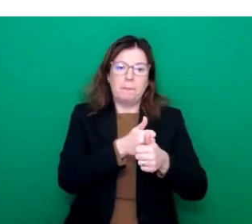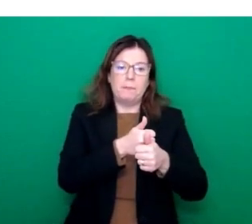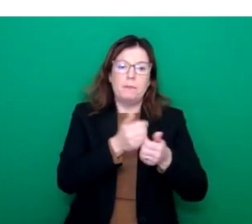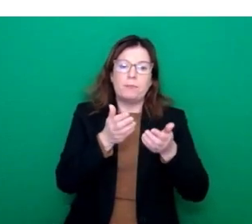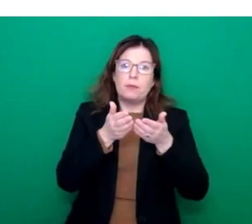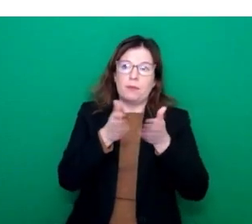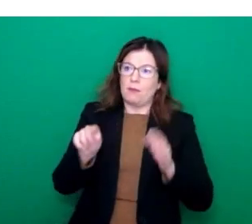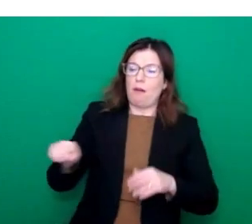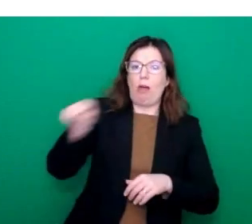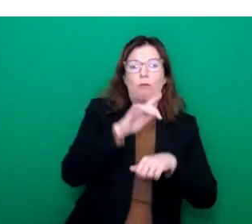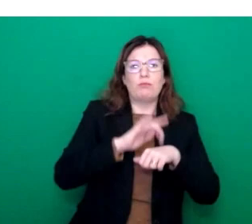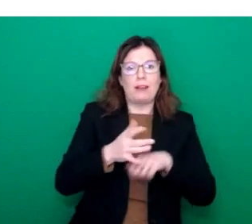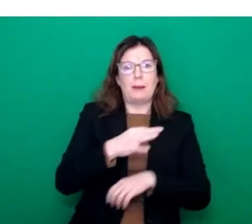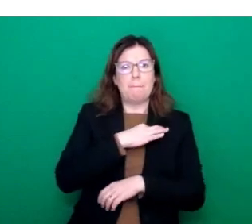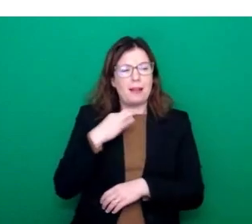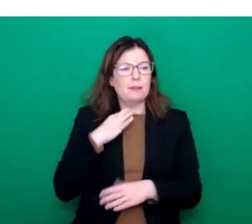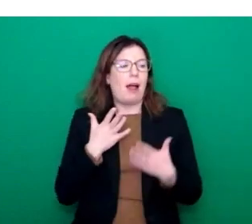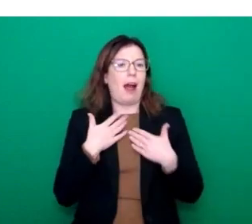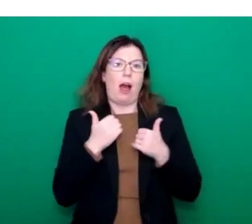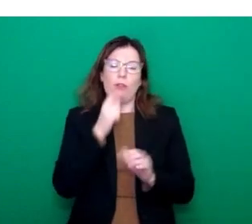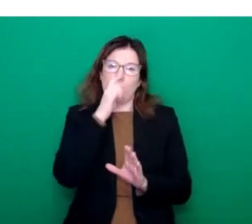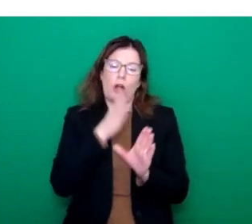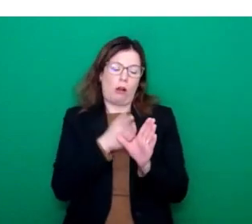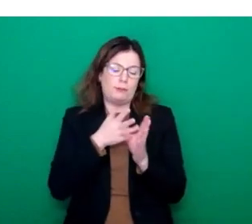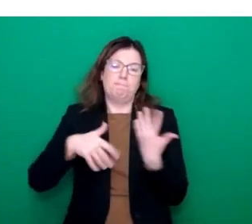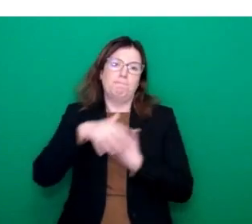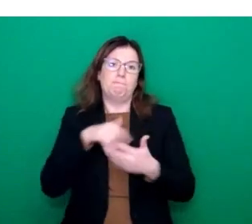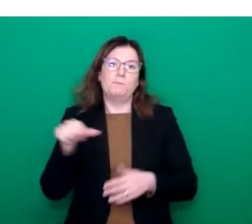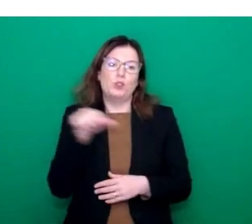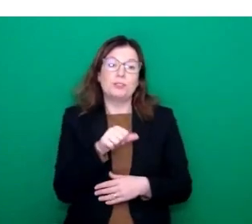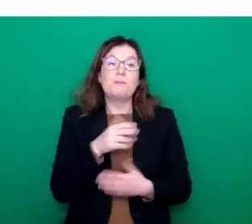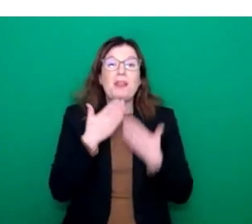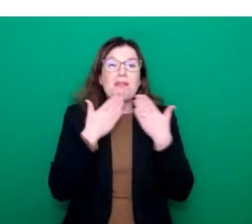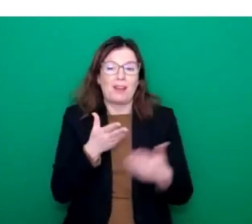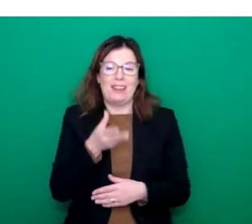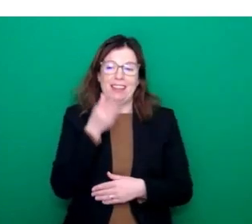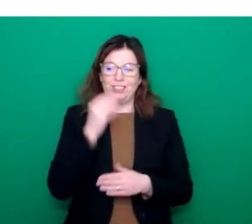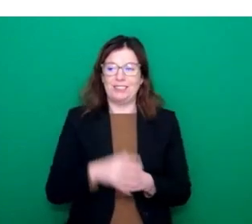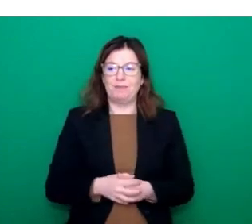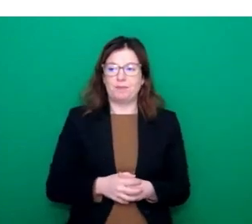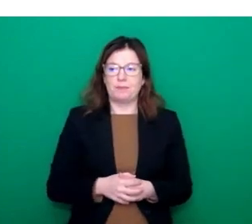workforce. That's the medical, the health, and the psychological. So thank you very much for your attention.